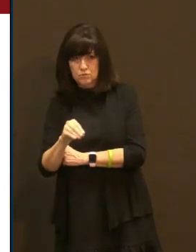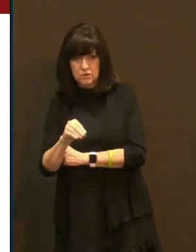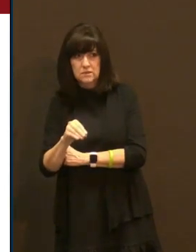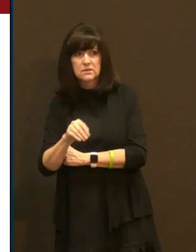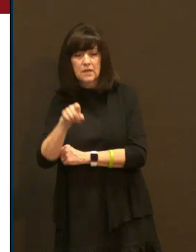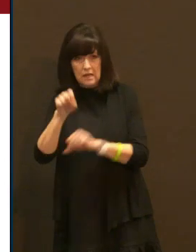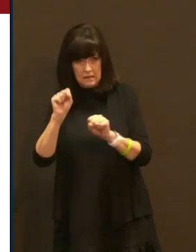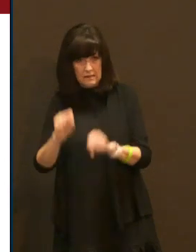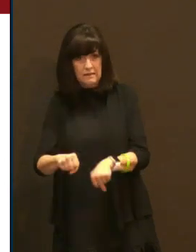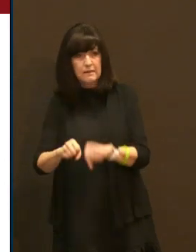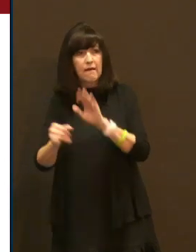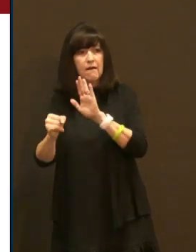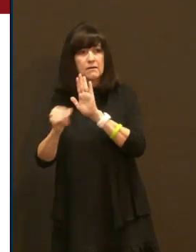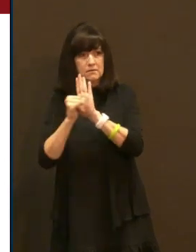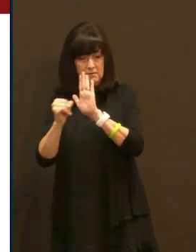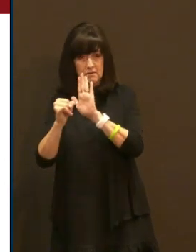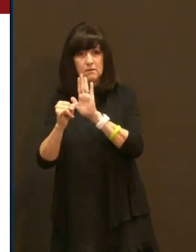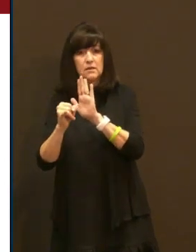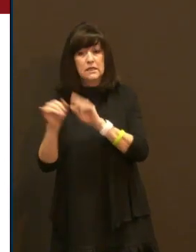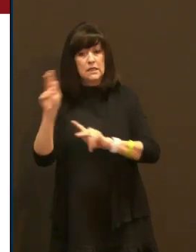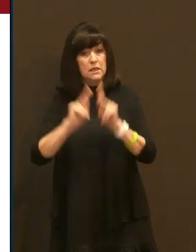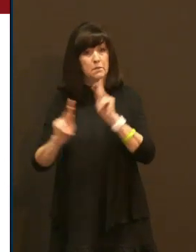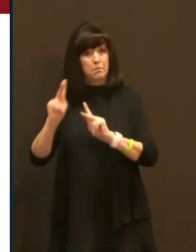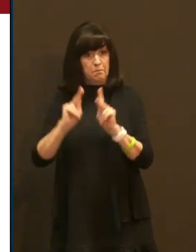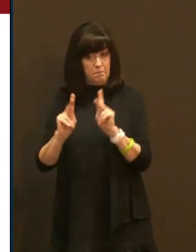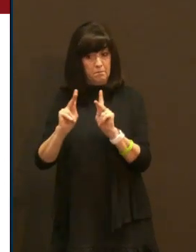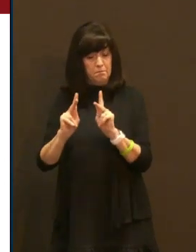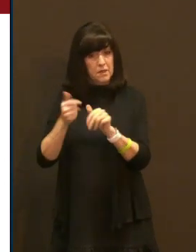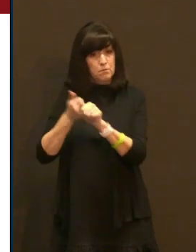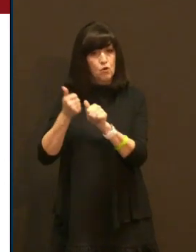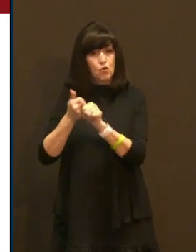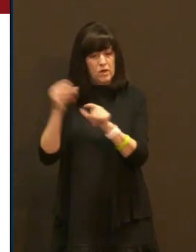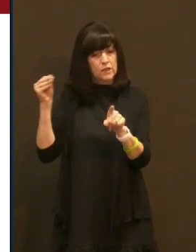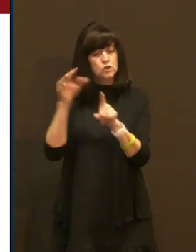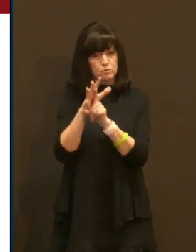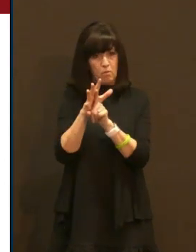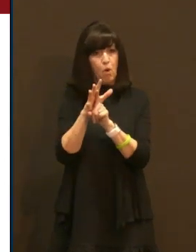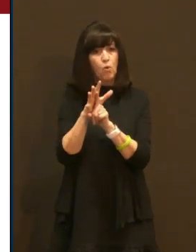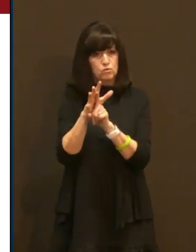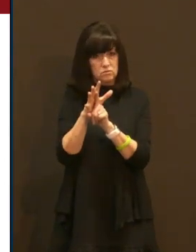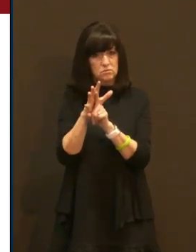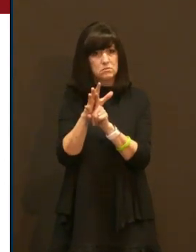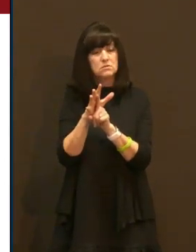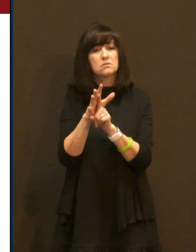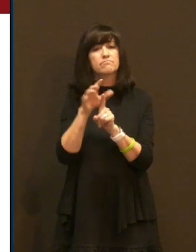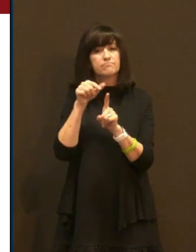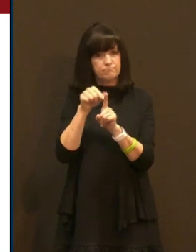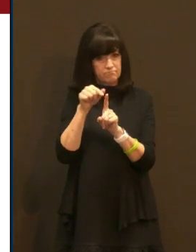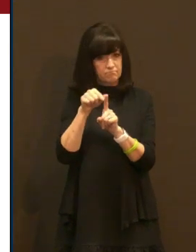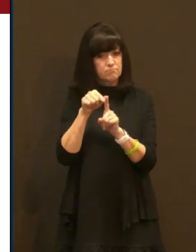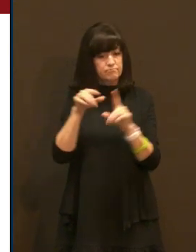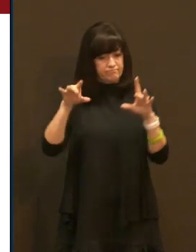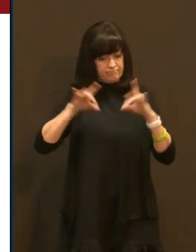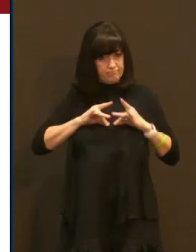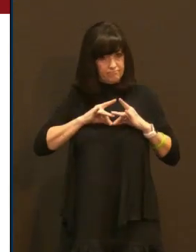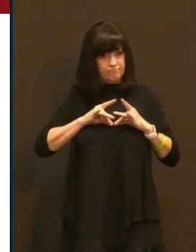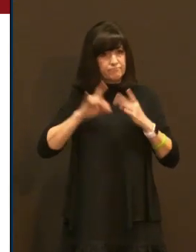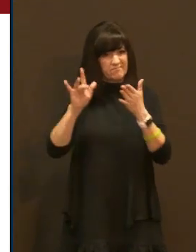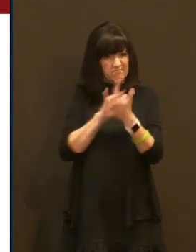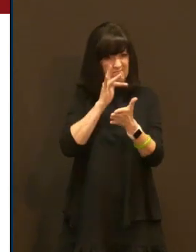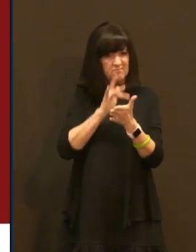test indicates that a person has been exposed to and has had the COVID-19